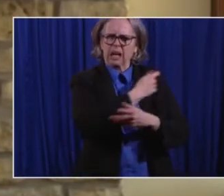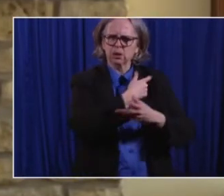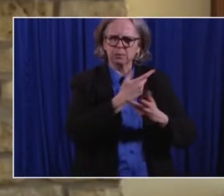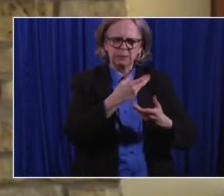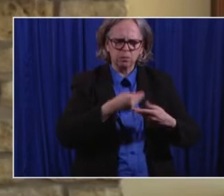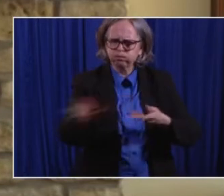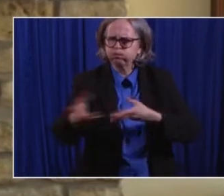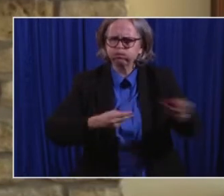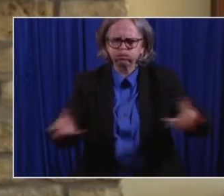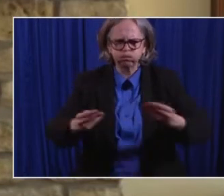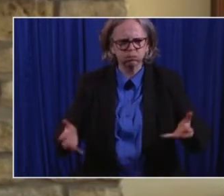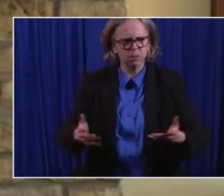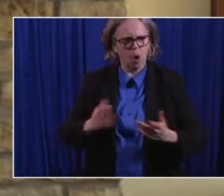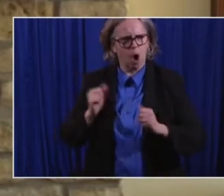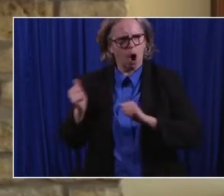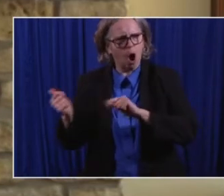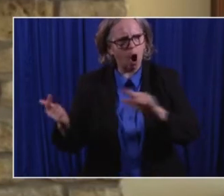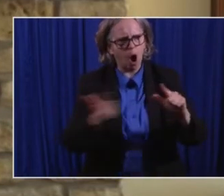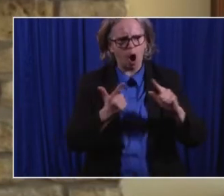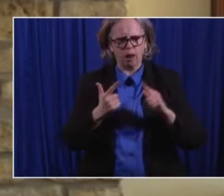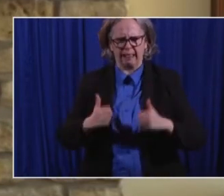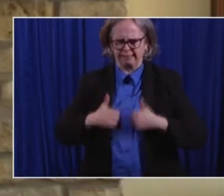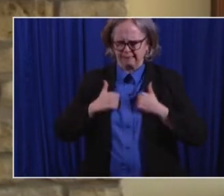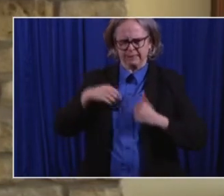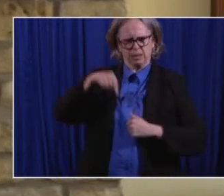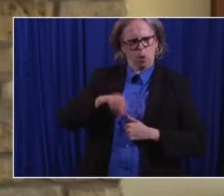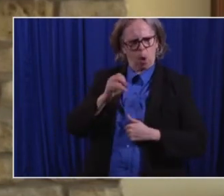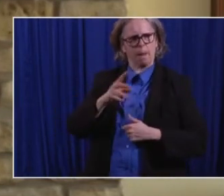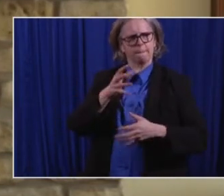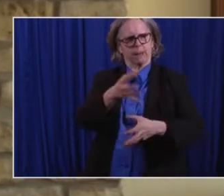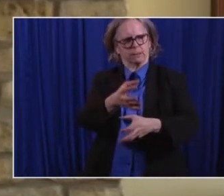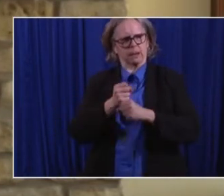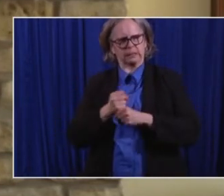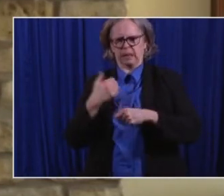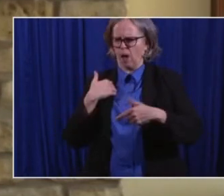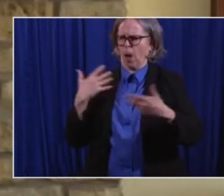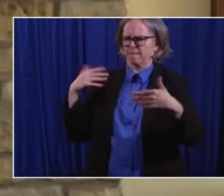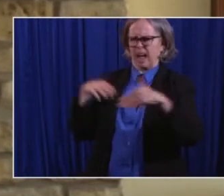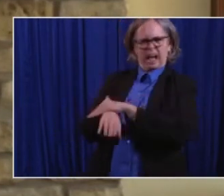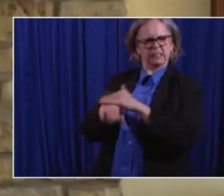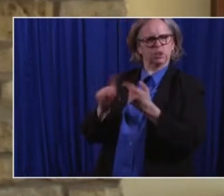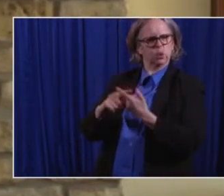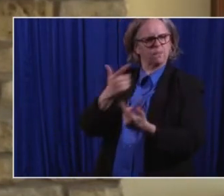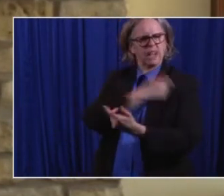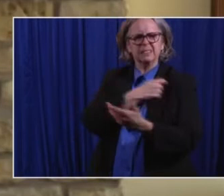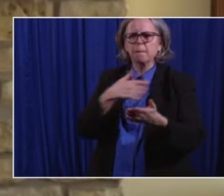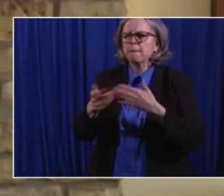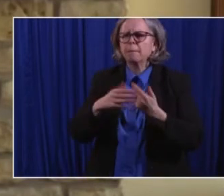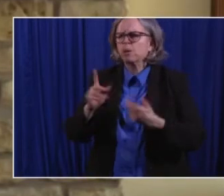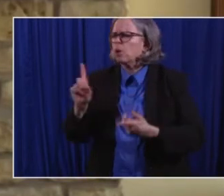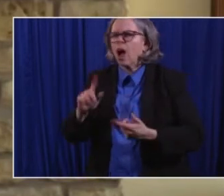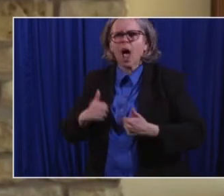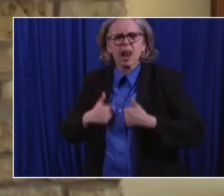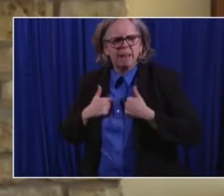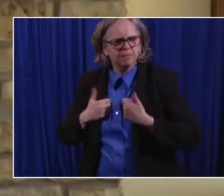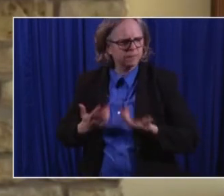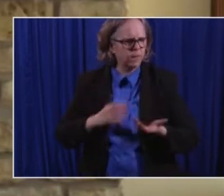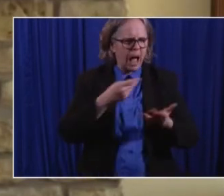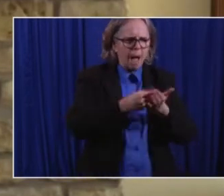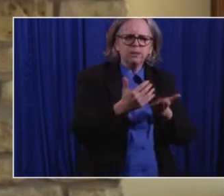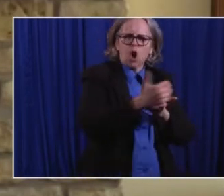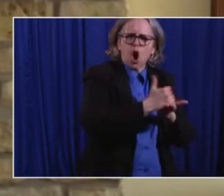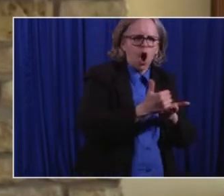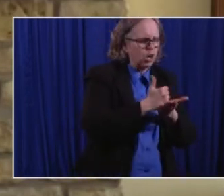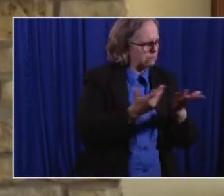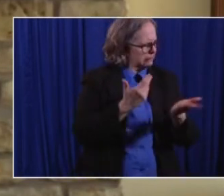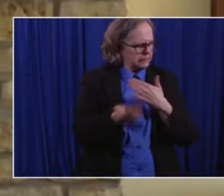in Ohio must have access to the vaccine, no matter where they live, their income, anything else. That's why we're taking multiple